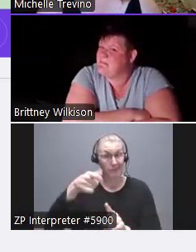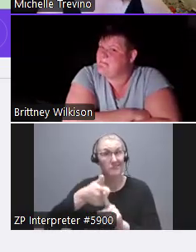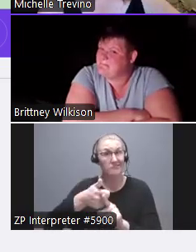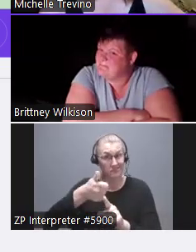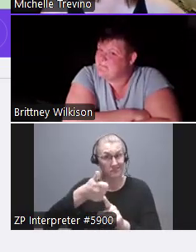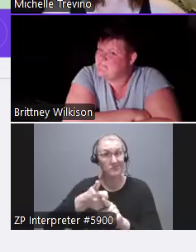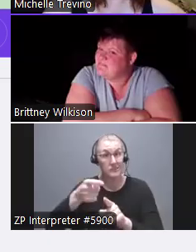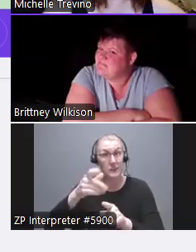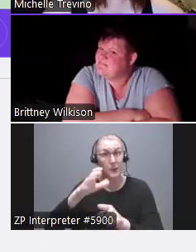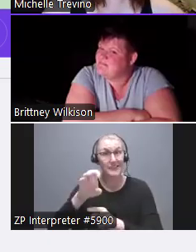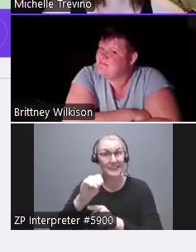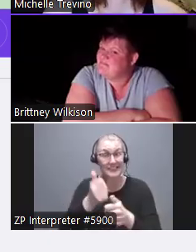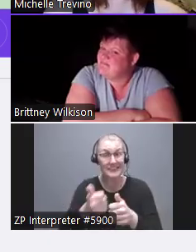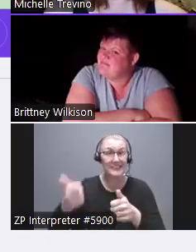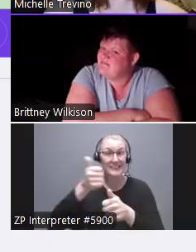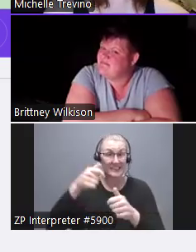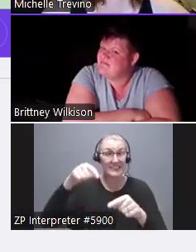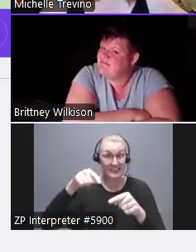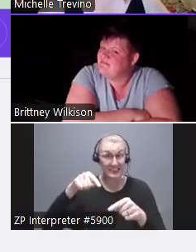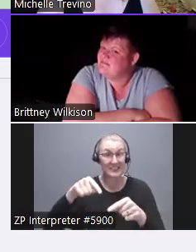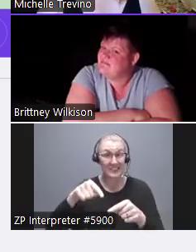of X39. And